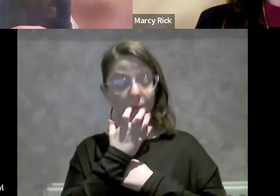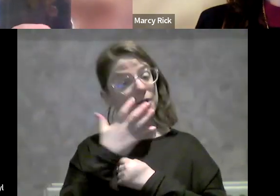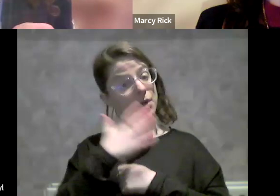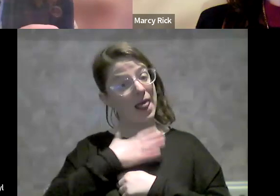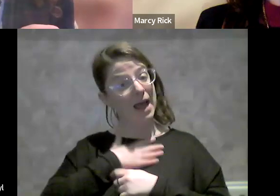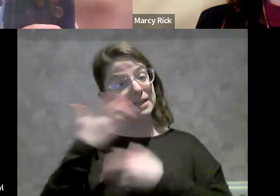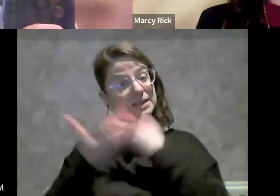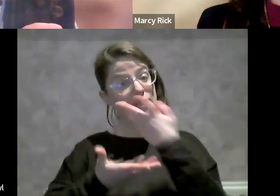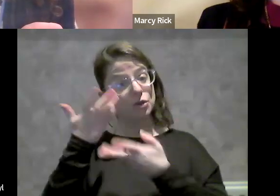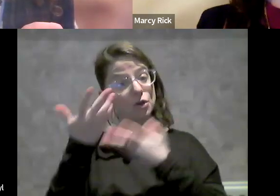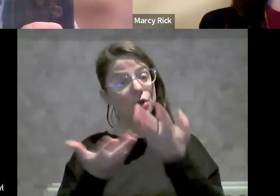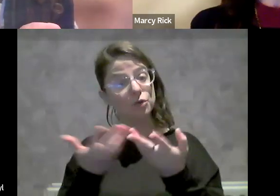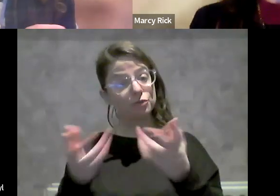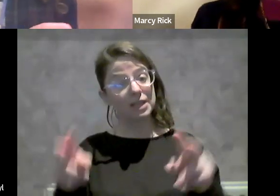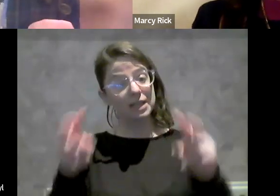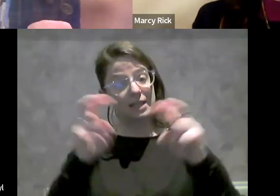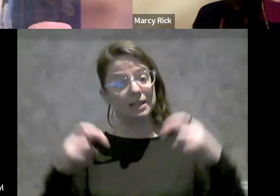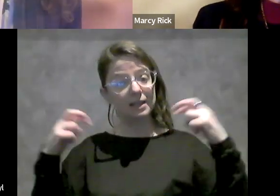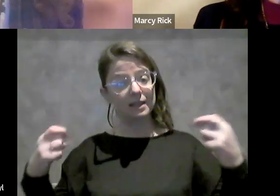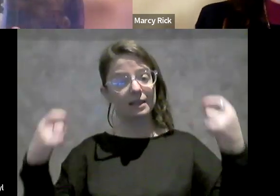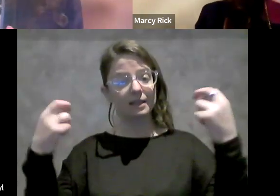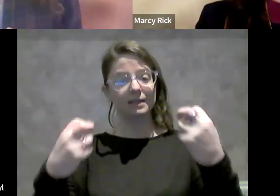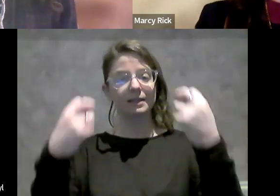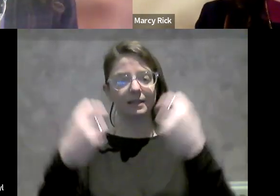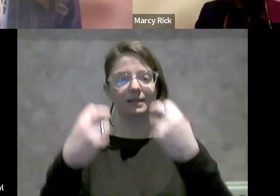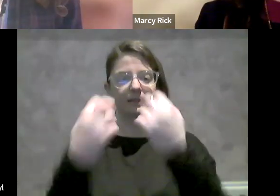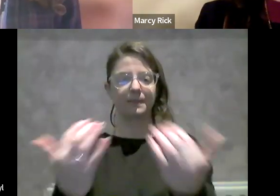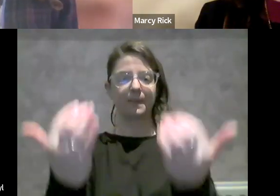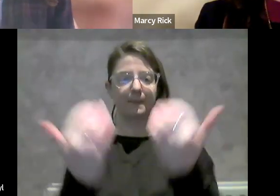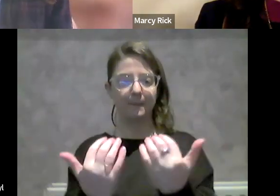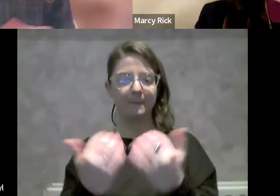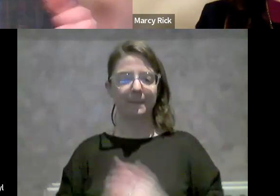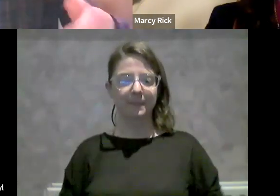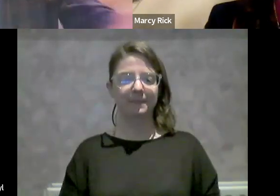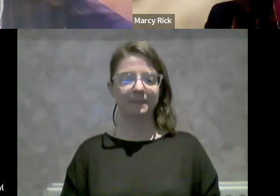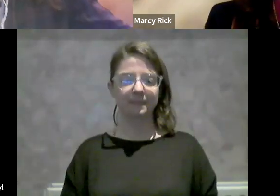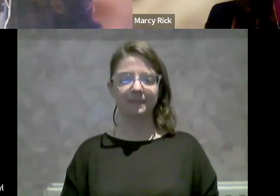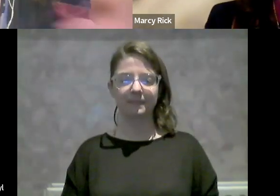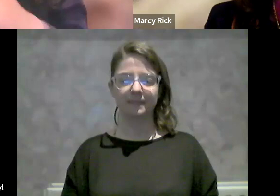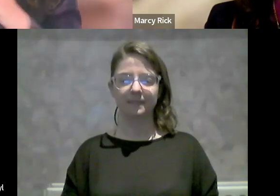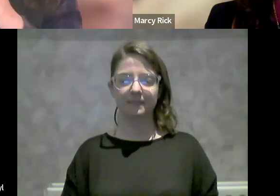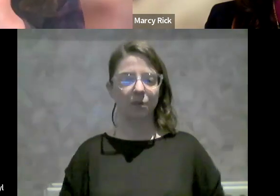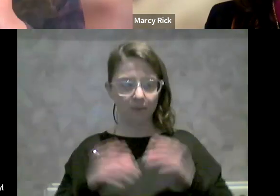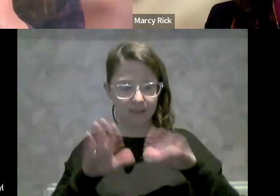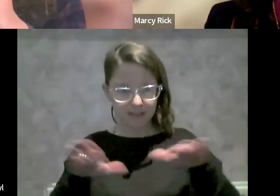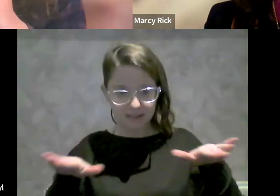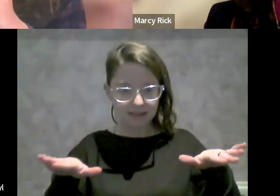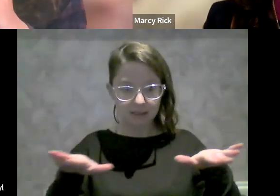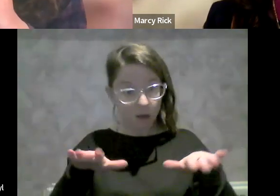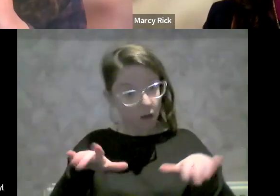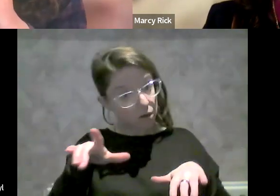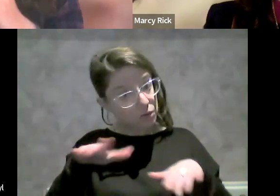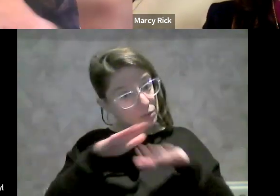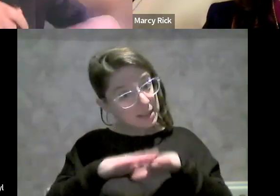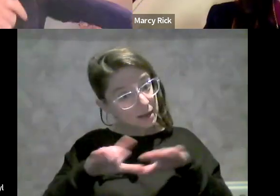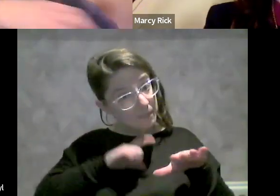a story, it's time to gather round. That's it, everyone. Are you sitting